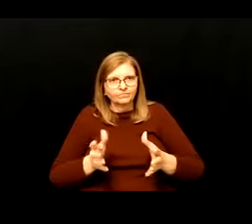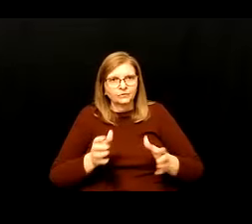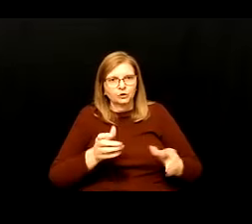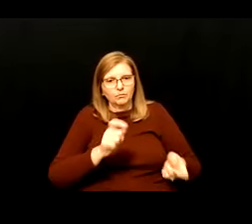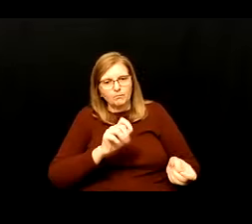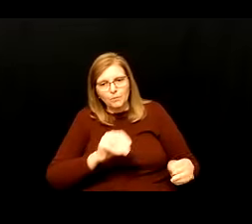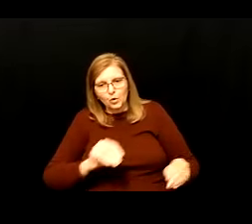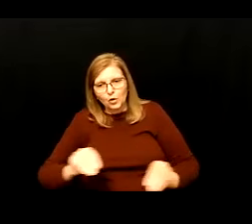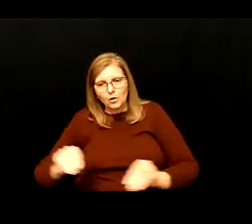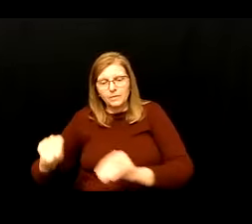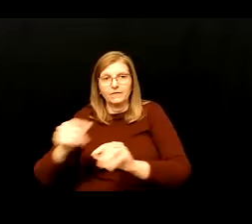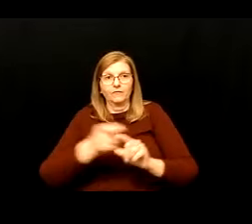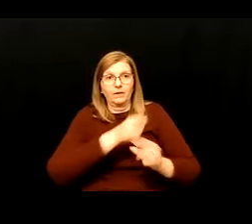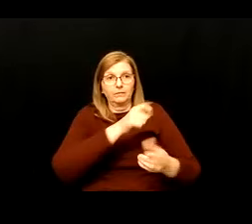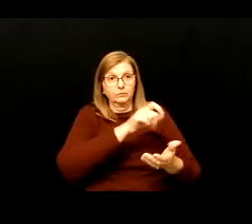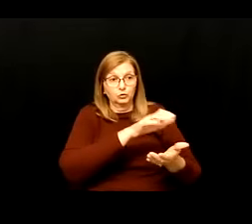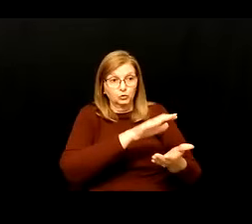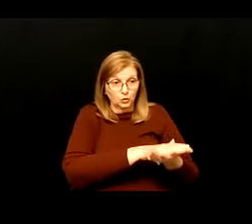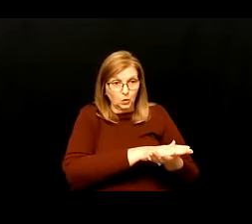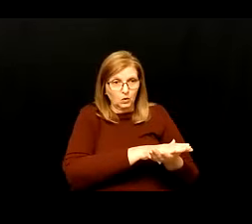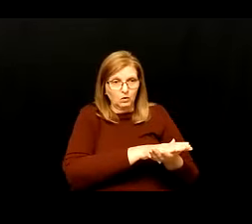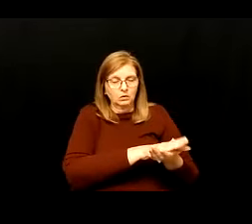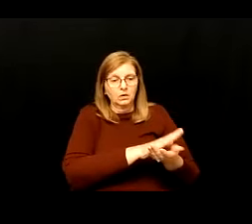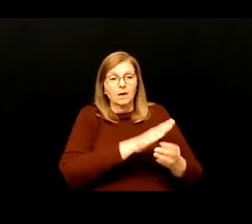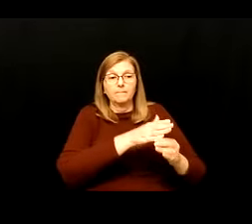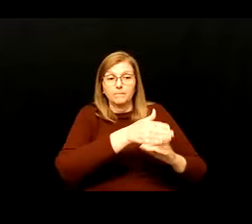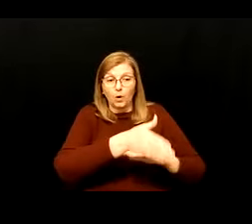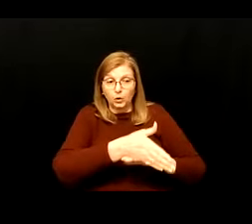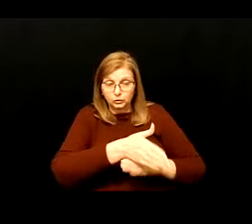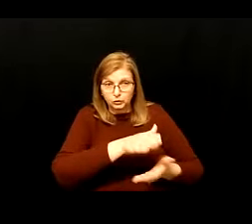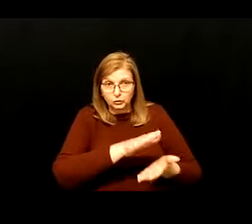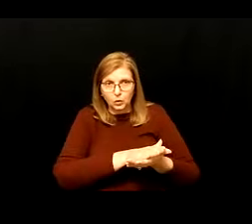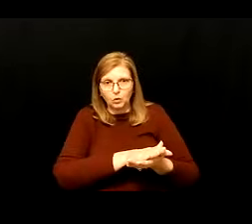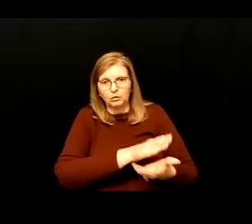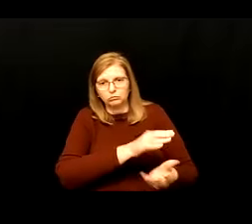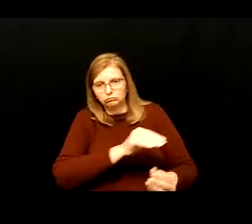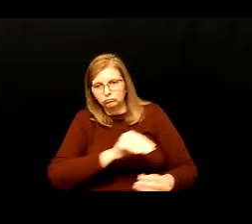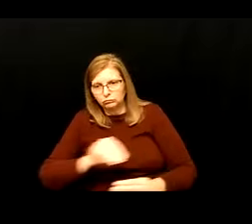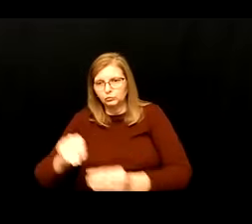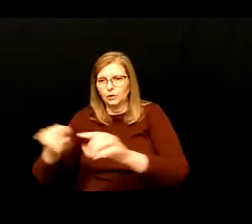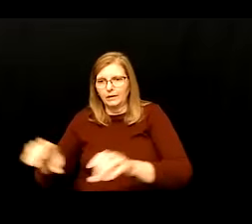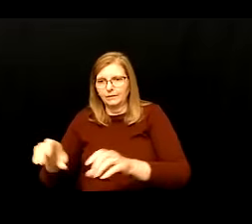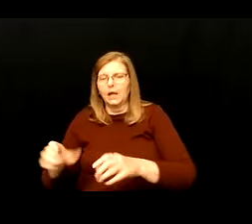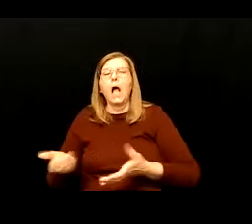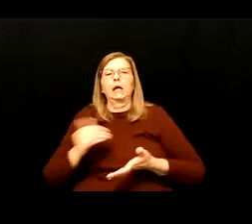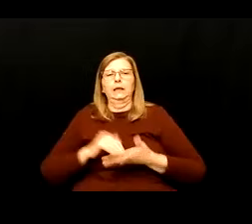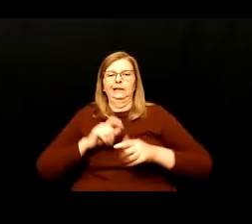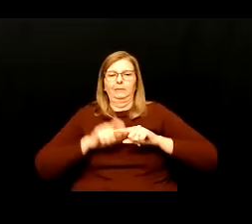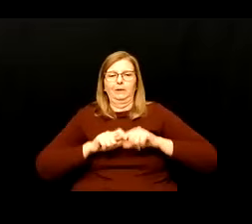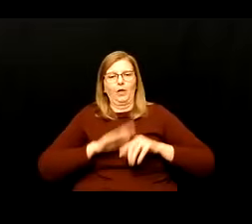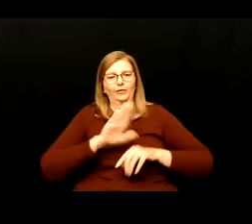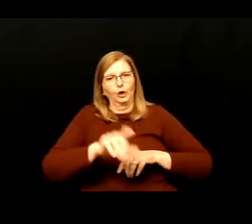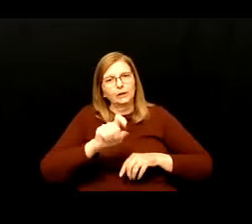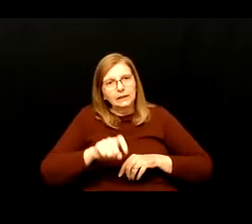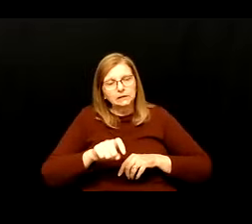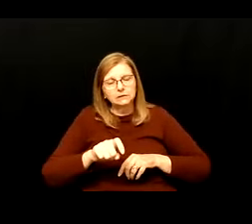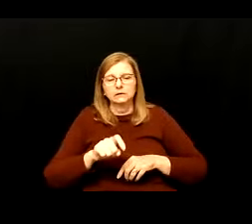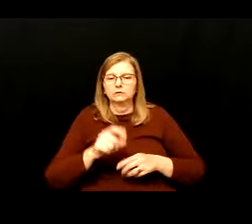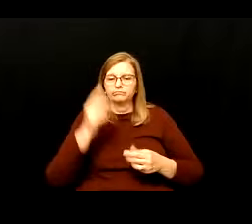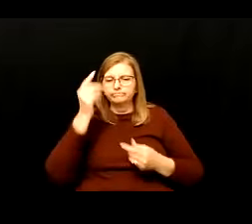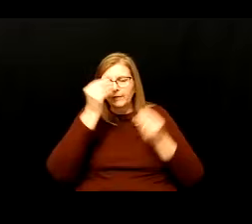to post-school activities. Again, based on individual needs, we want to consider their strengths,